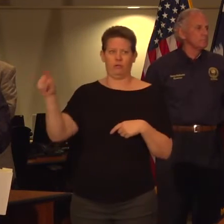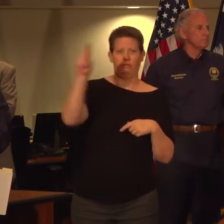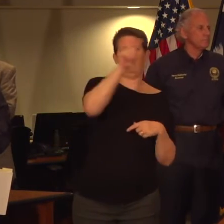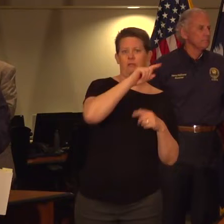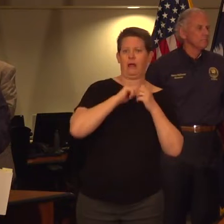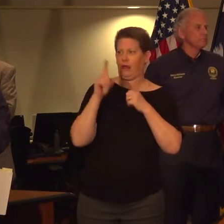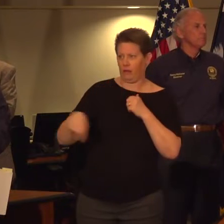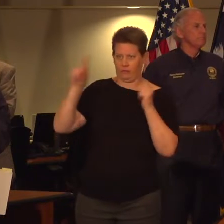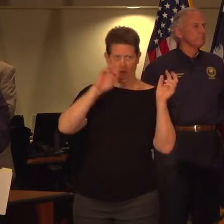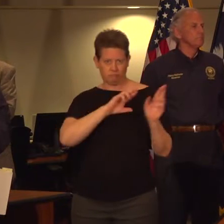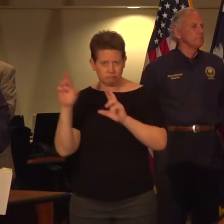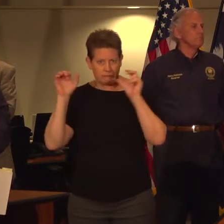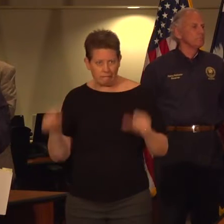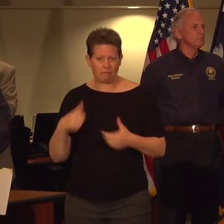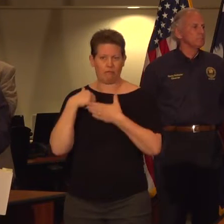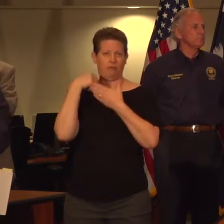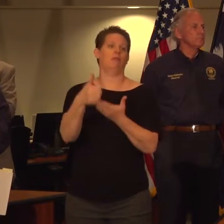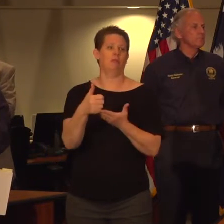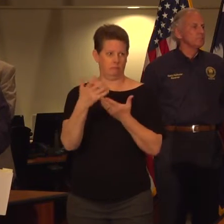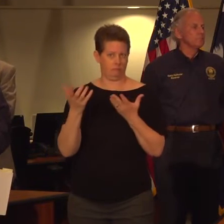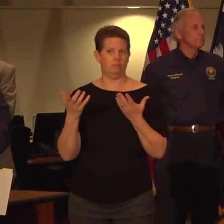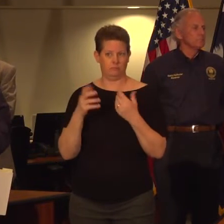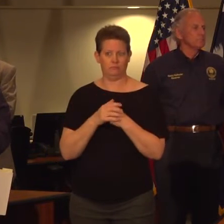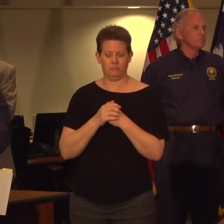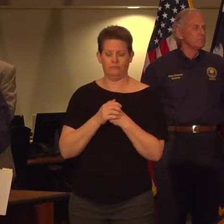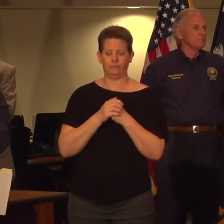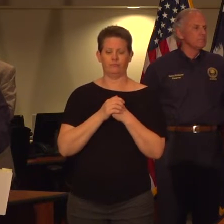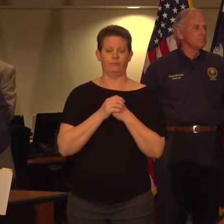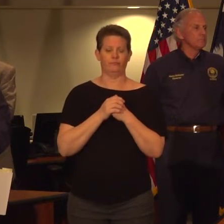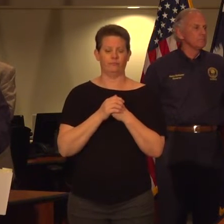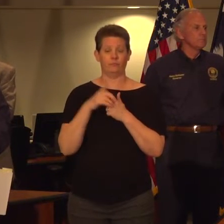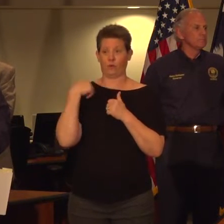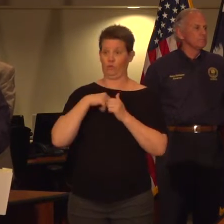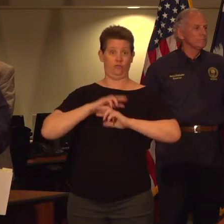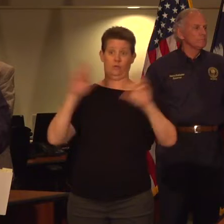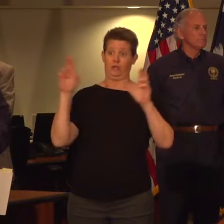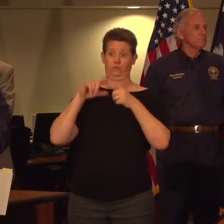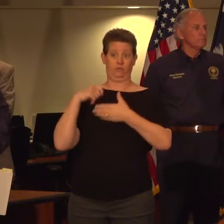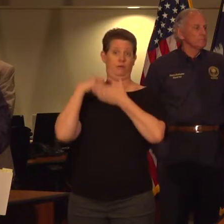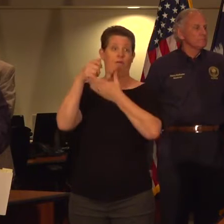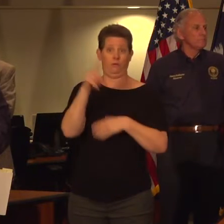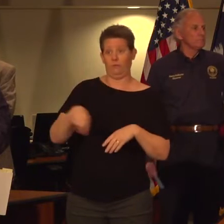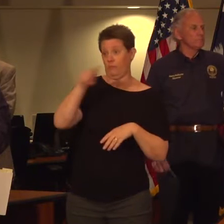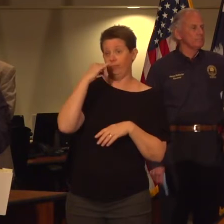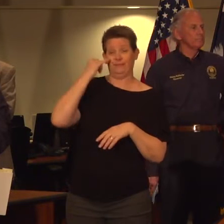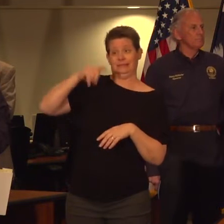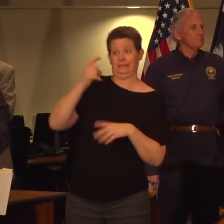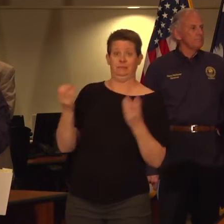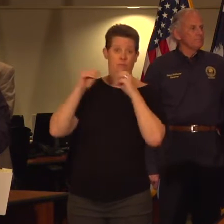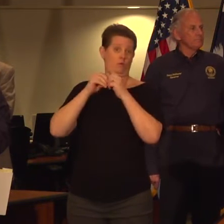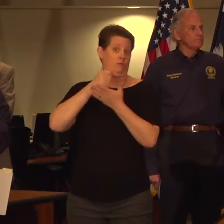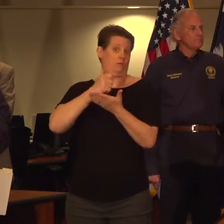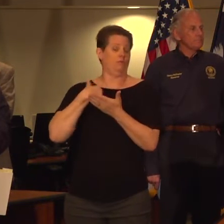practices are prepared to assist with the needed to perform testing, and we're prepared to assist with assessing the resources that they